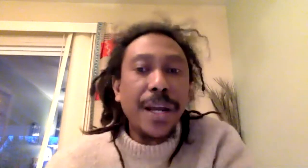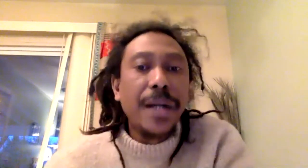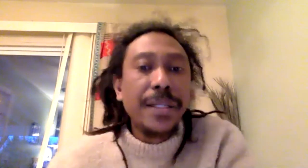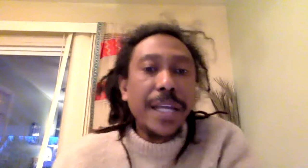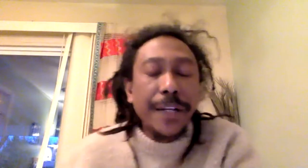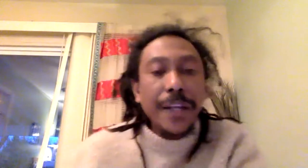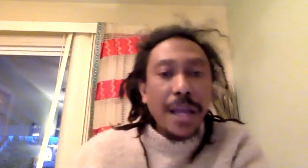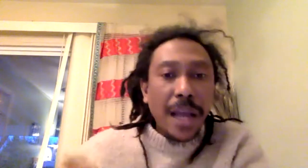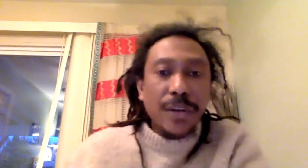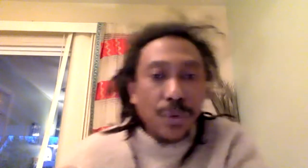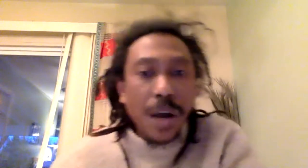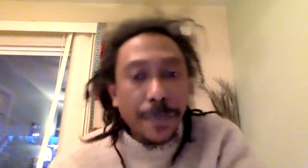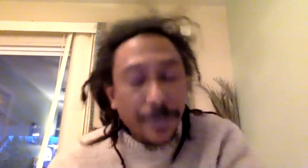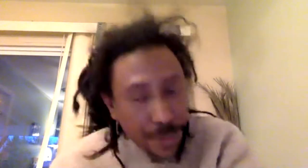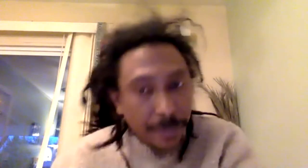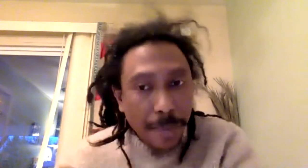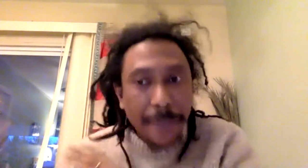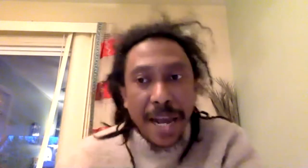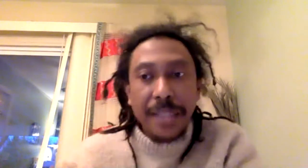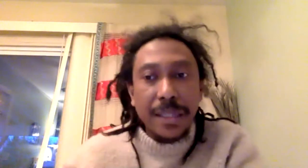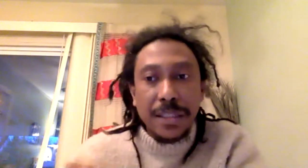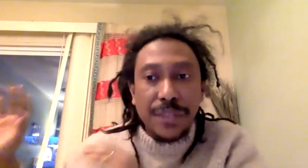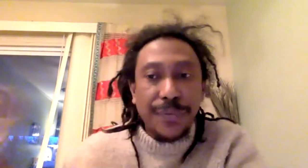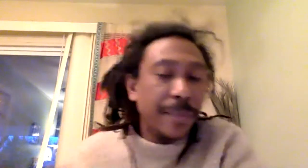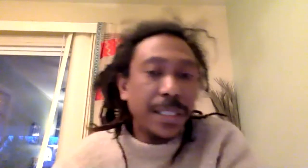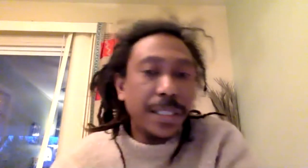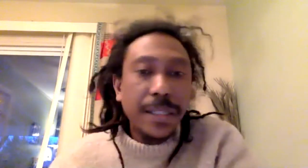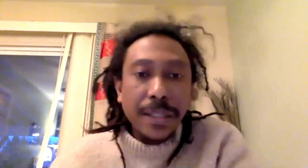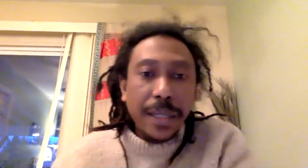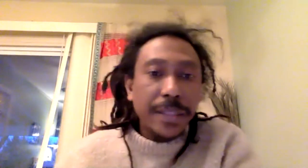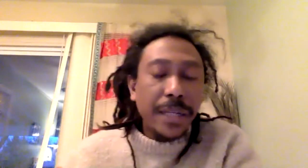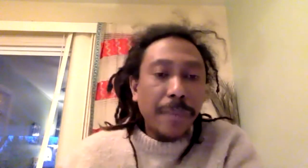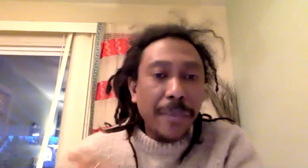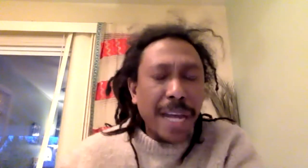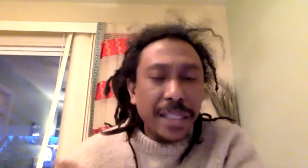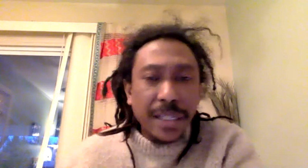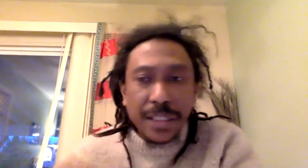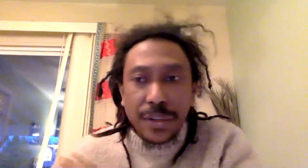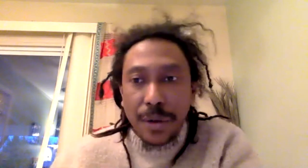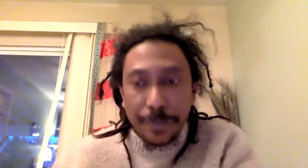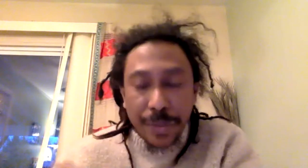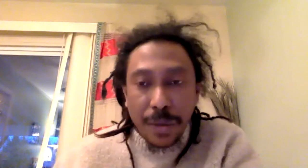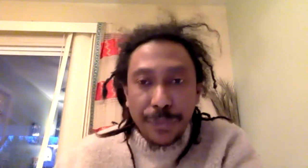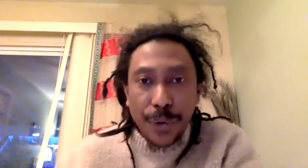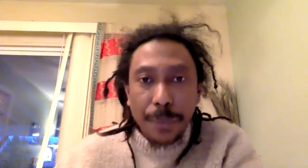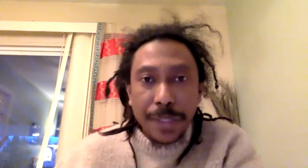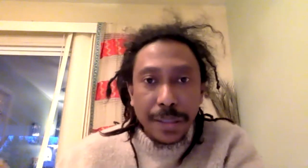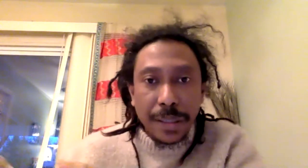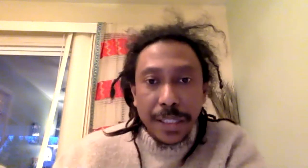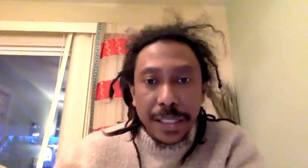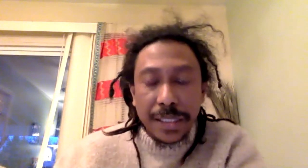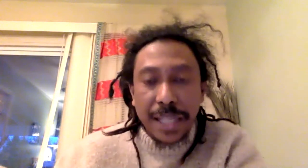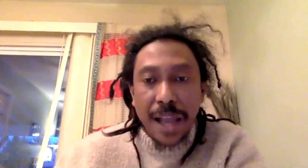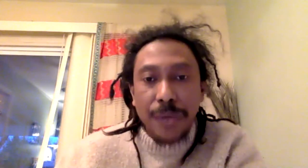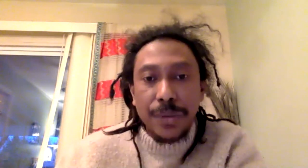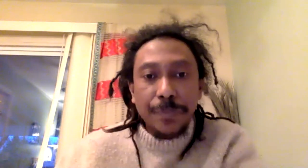there. And then I grew up in my mother's family. And then my mother is come from in a